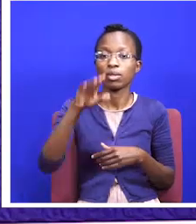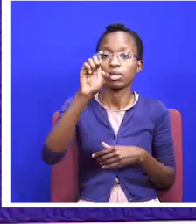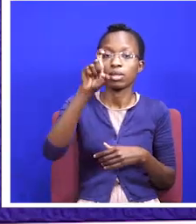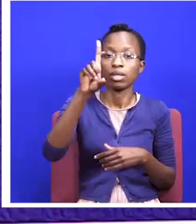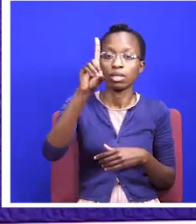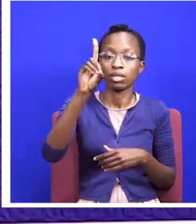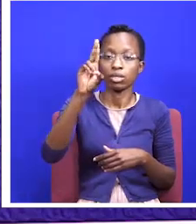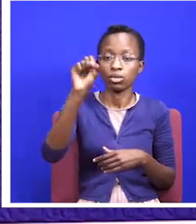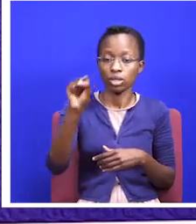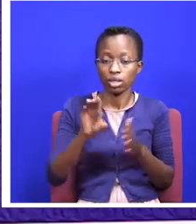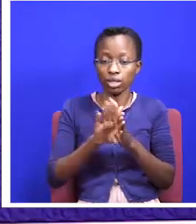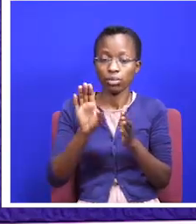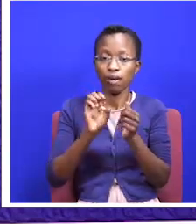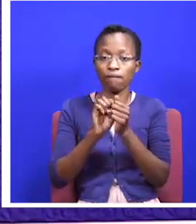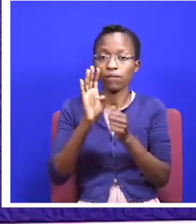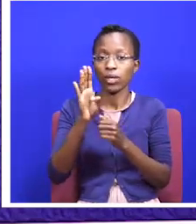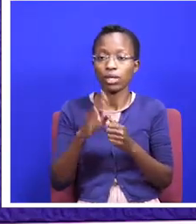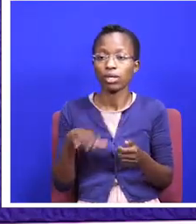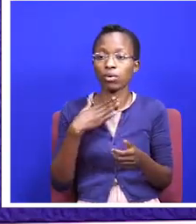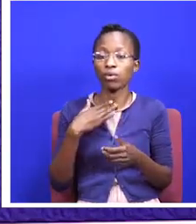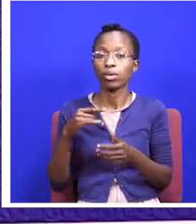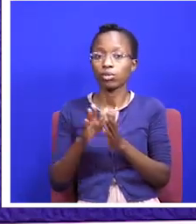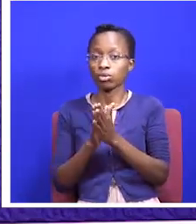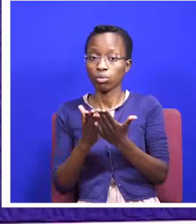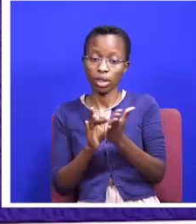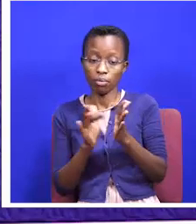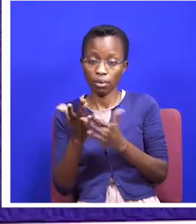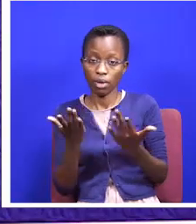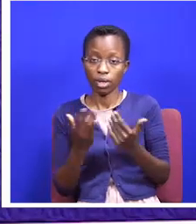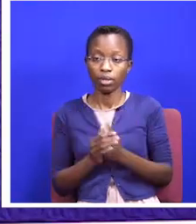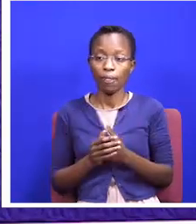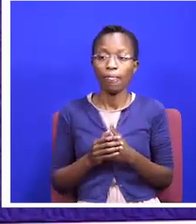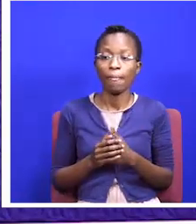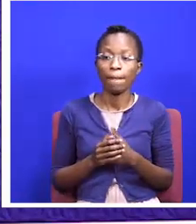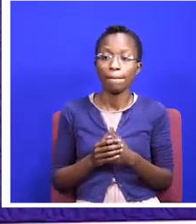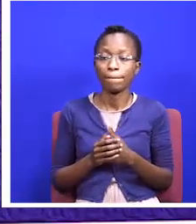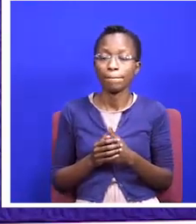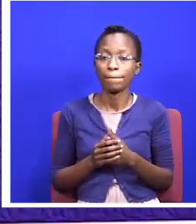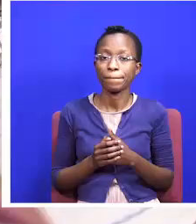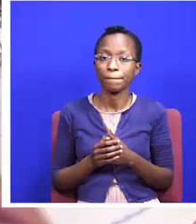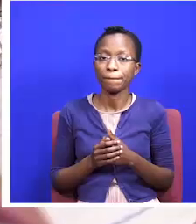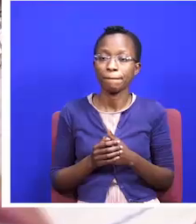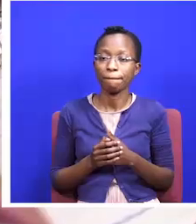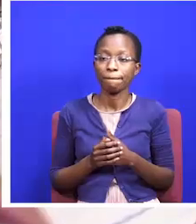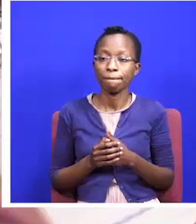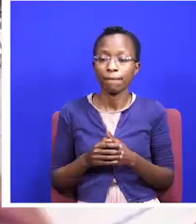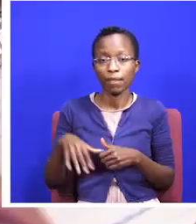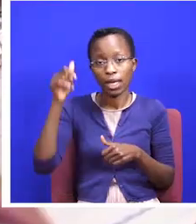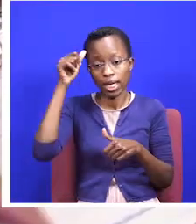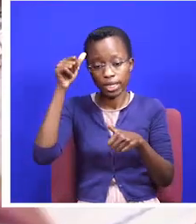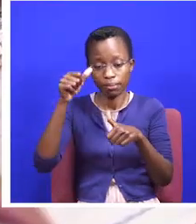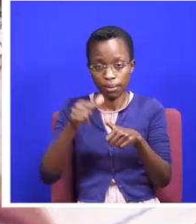of Exodus chapter 14. I'd like you to turn there with me. Boys and